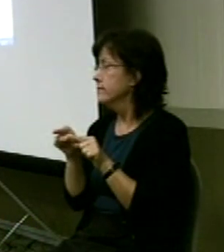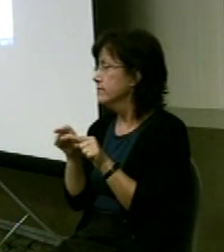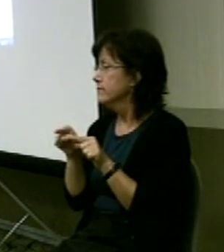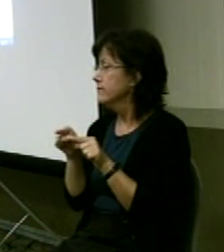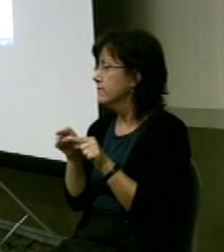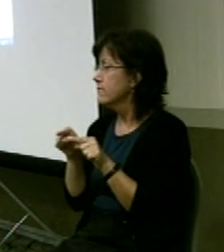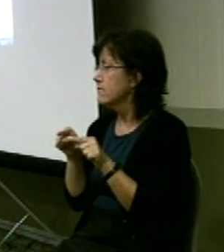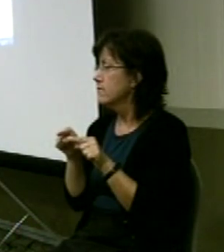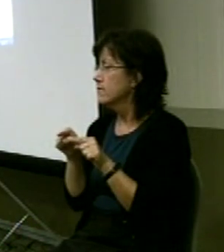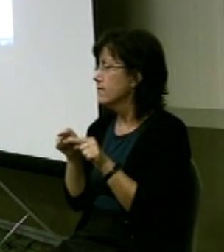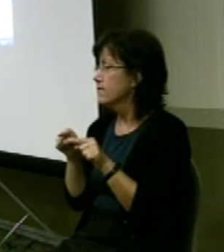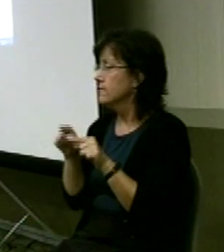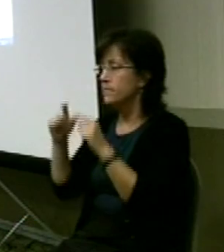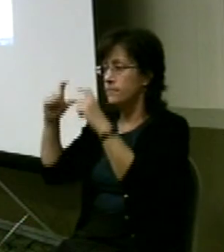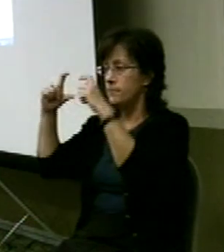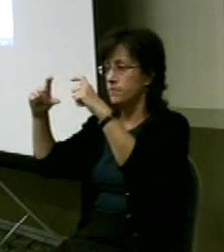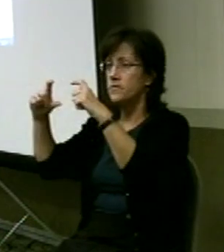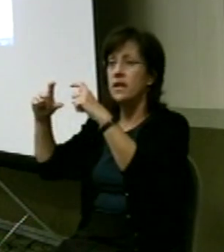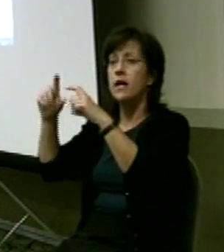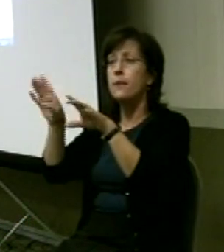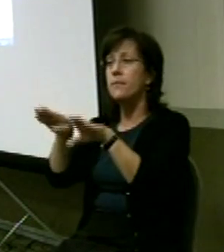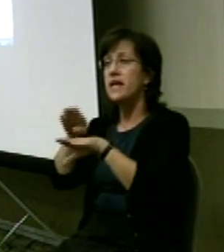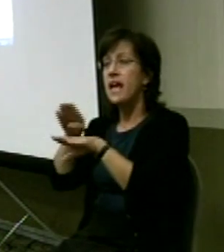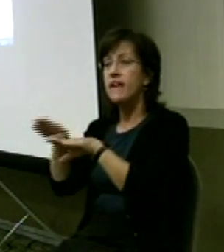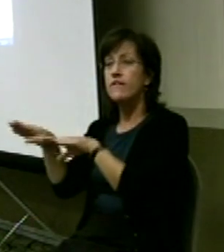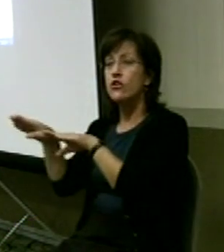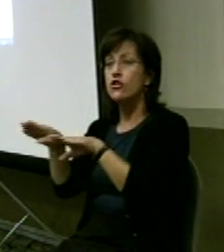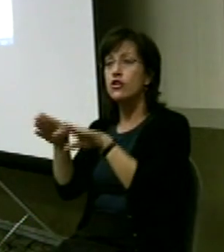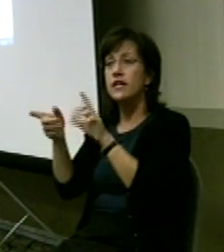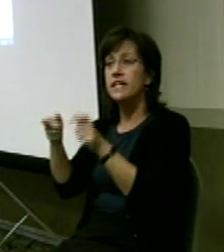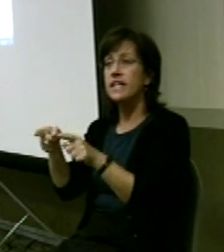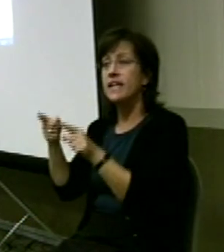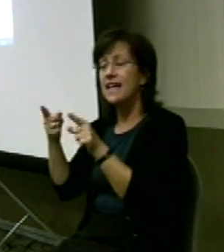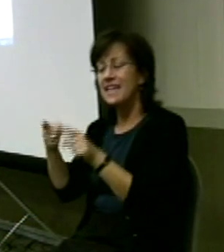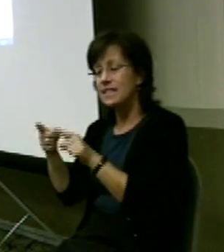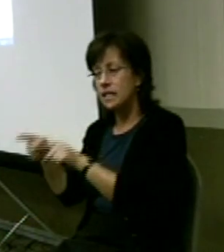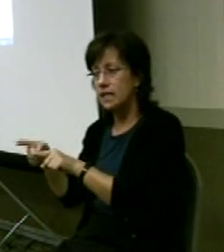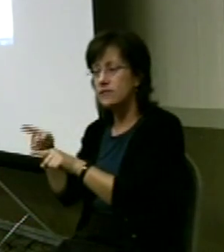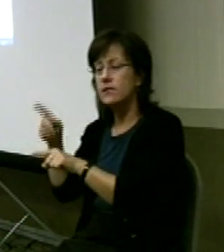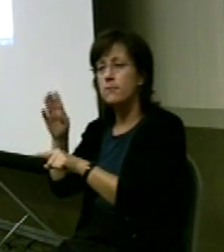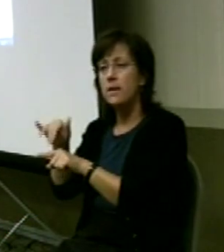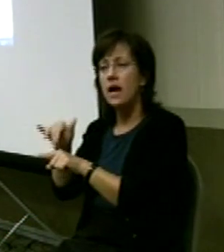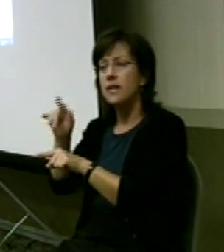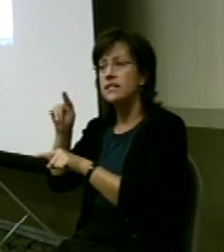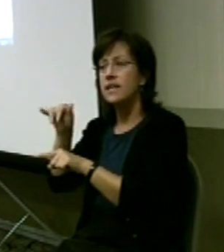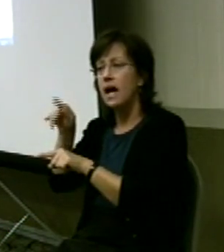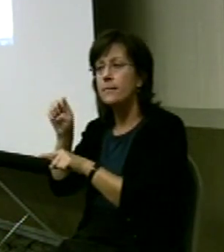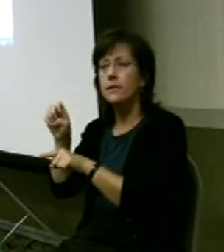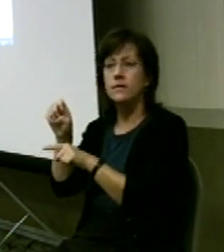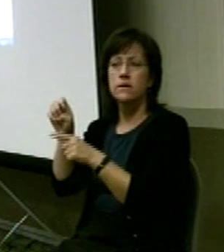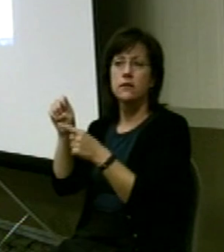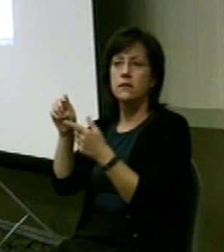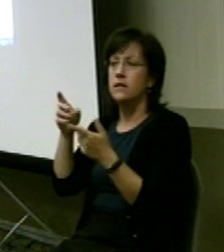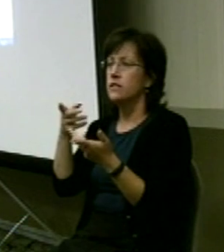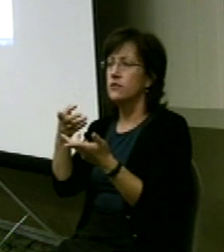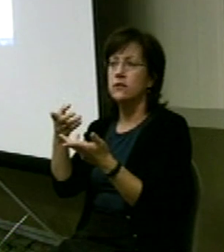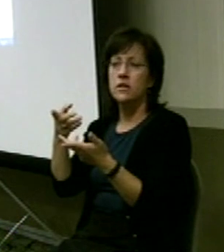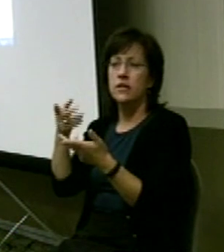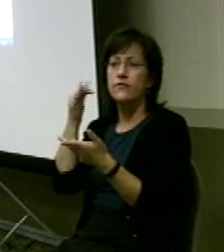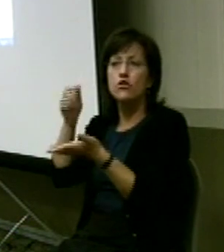it'll show you behavior incidents by type. So this is when you end up writing a report or